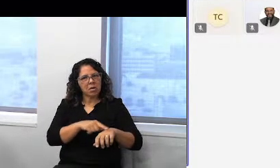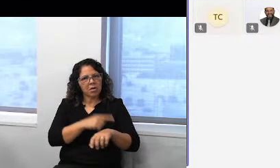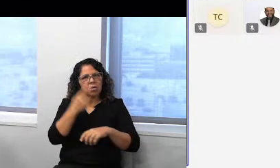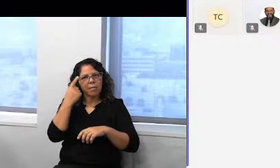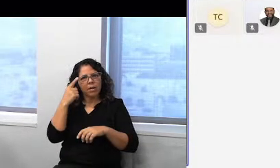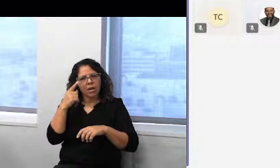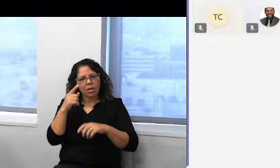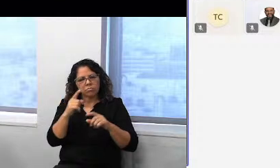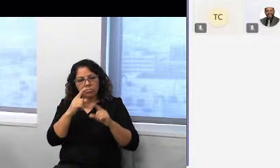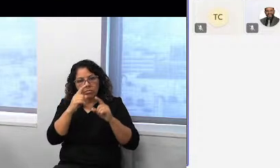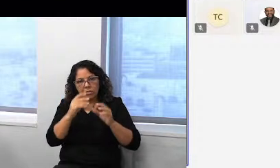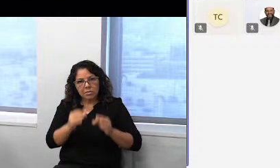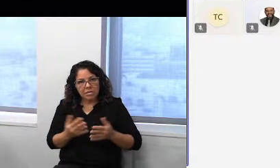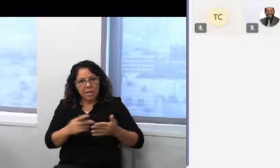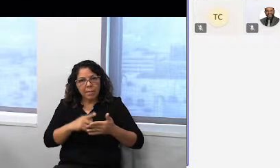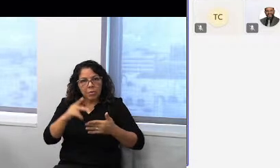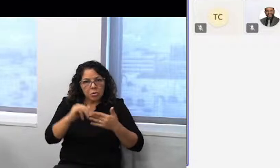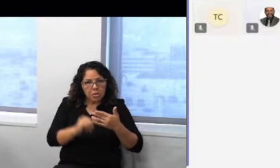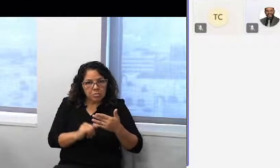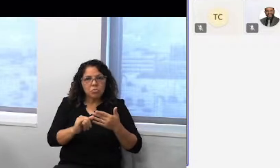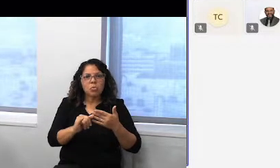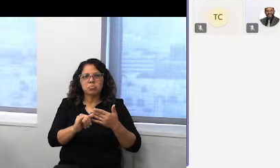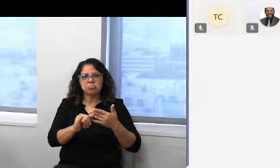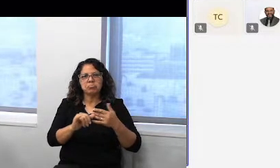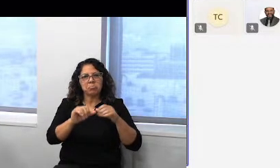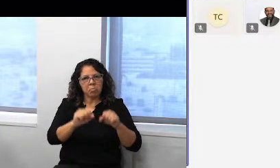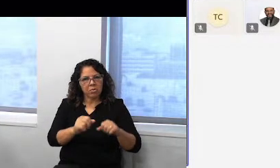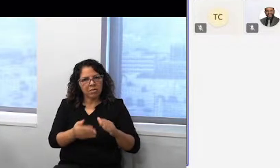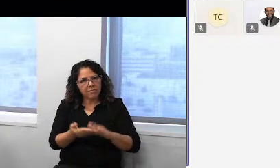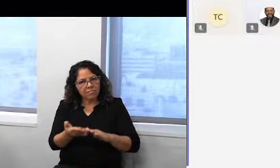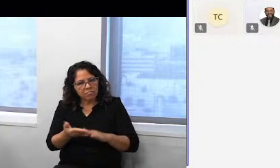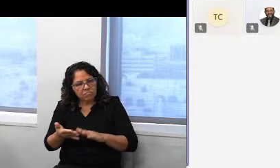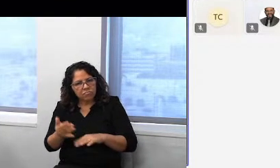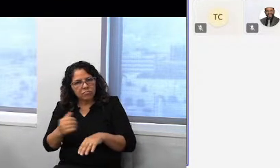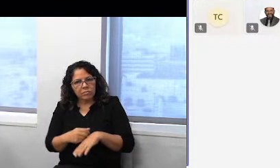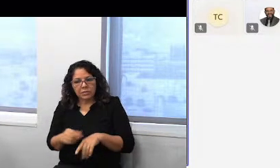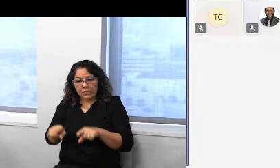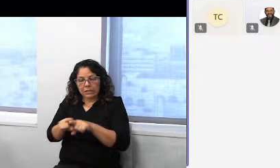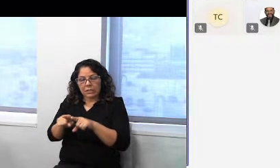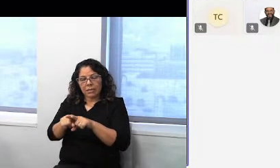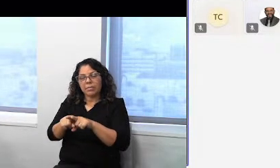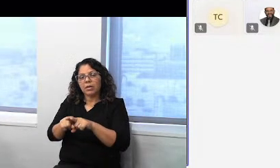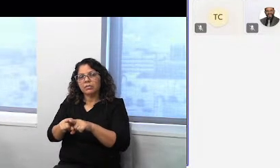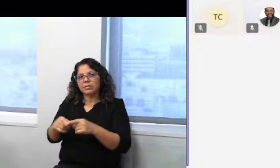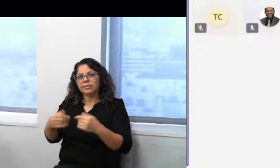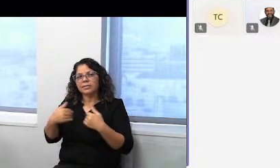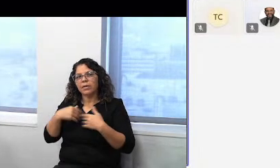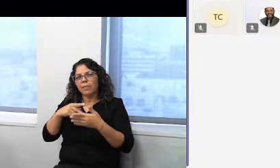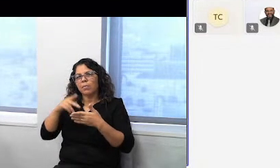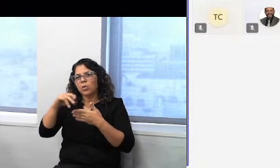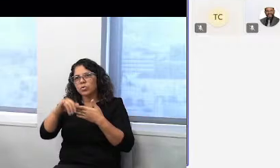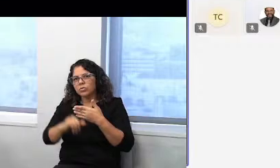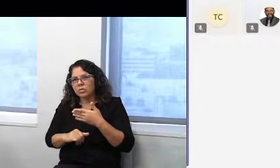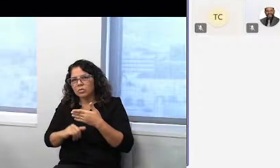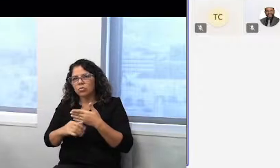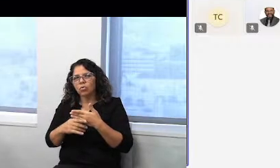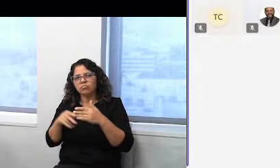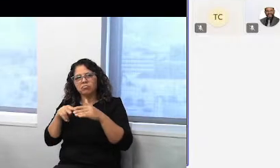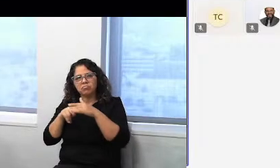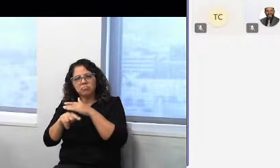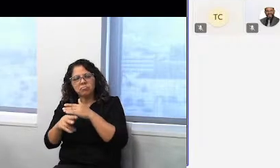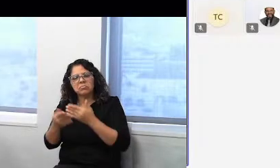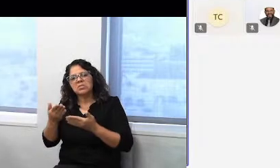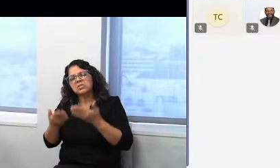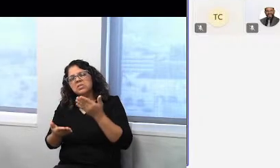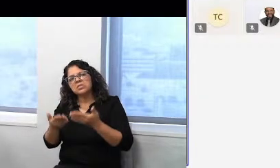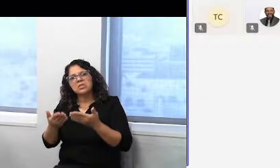We have what I call it a pipeline of identifying prospectus projects. They are added and studied as they come in through the